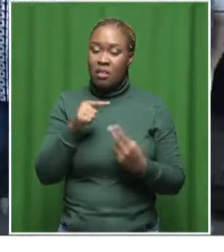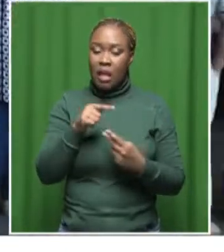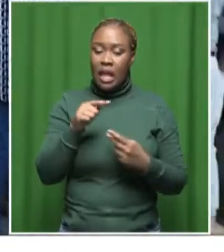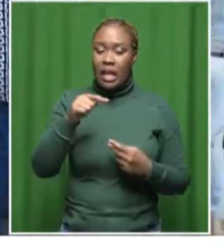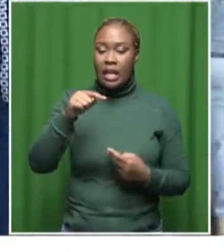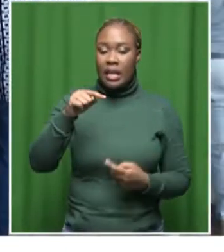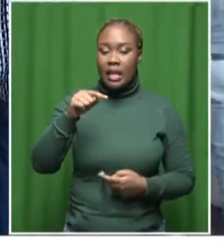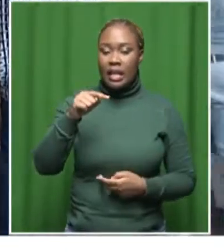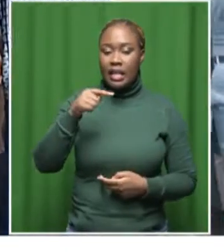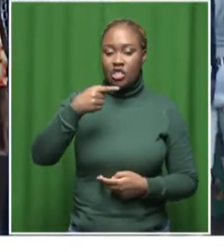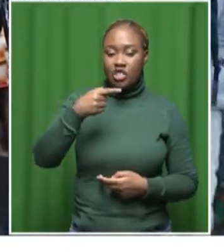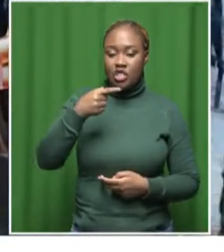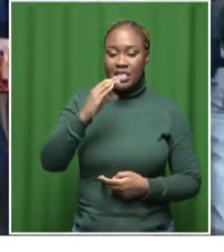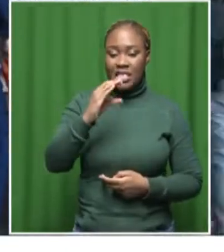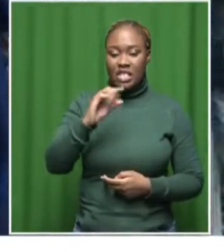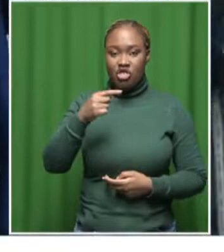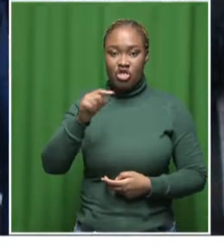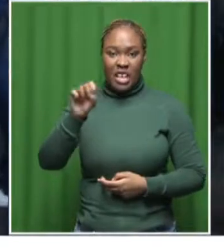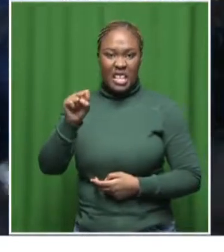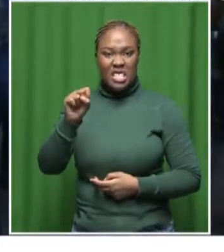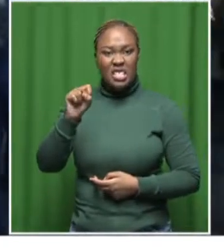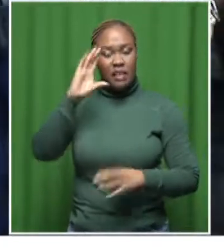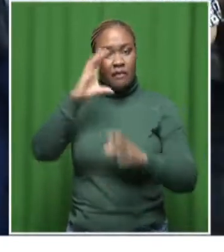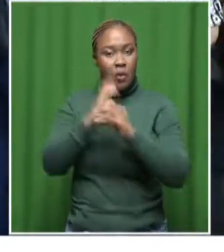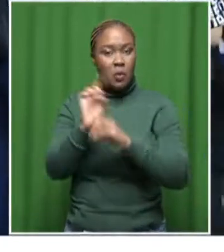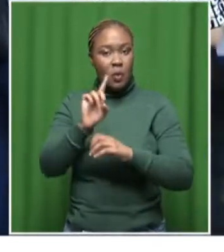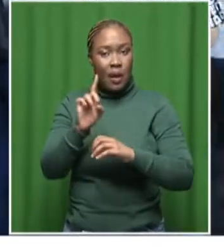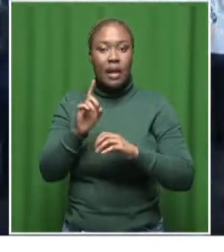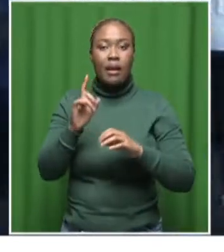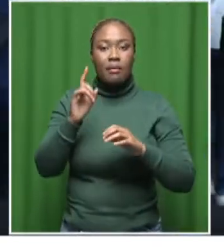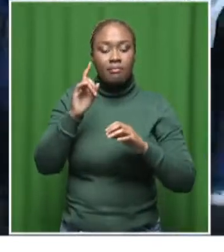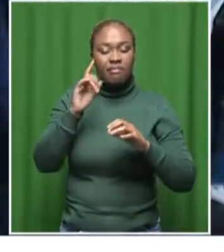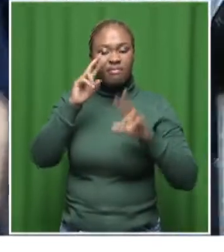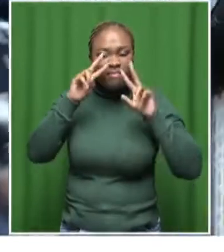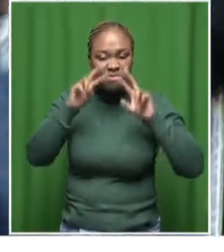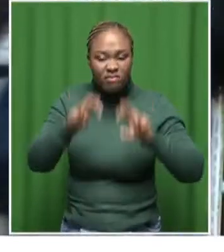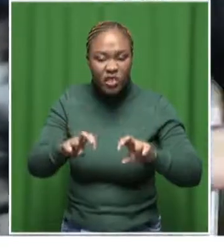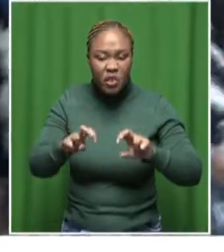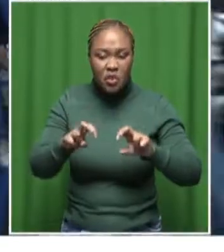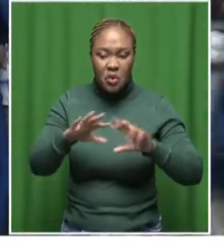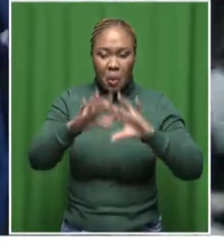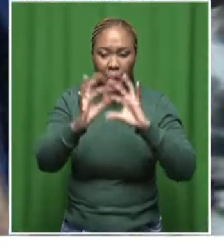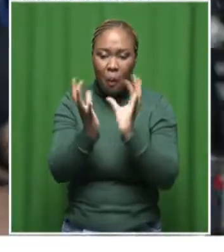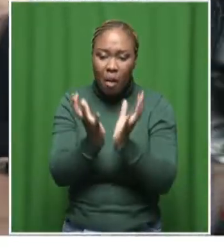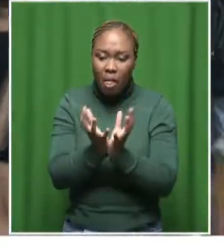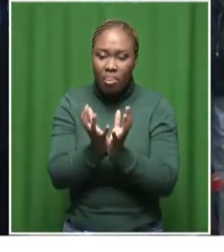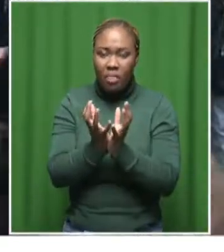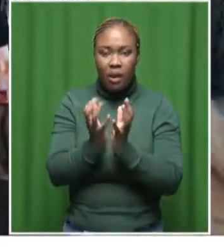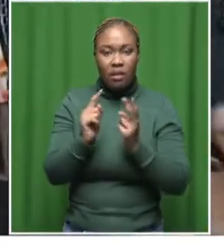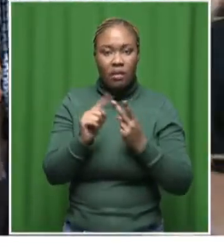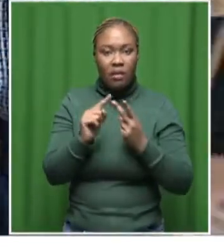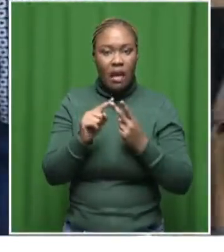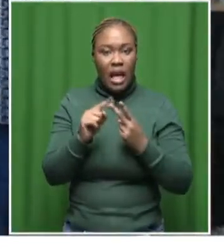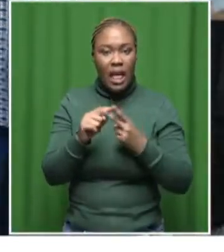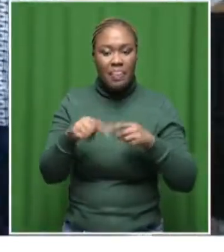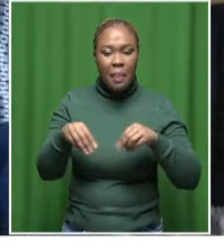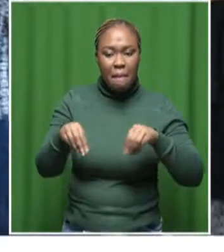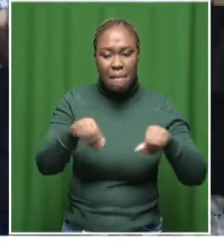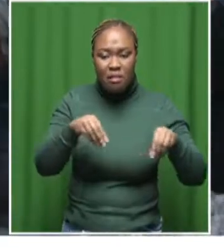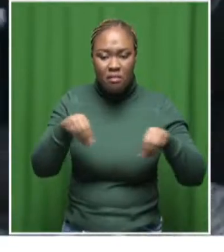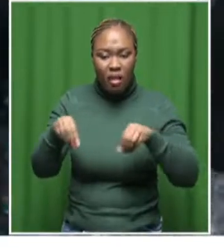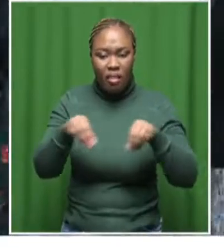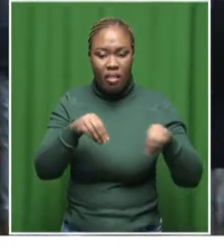to do with the study of the earth and minerals. But Sakina, to tell us more about this, as you know that the CGS, the Council